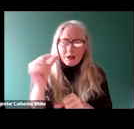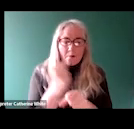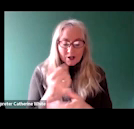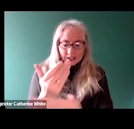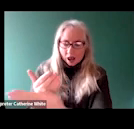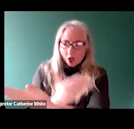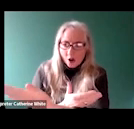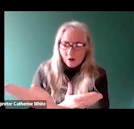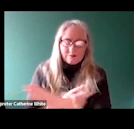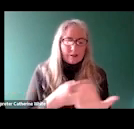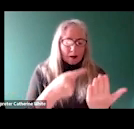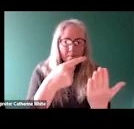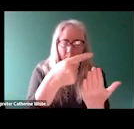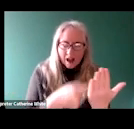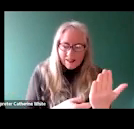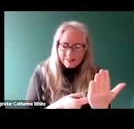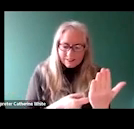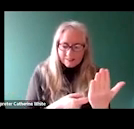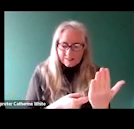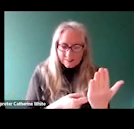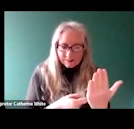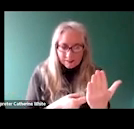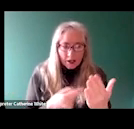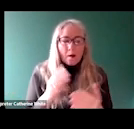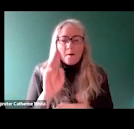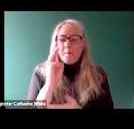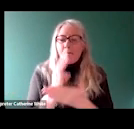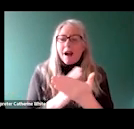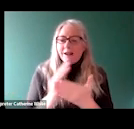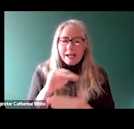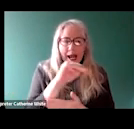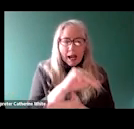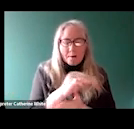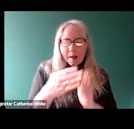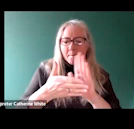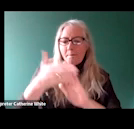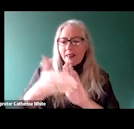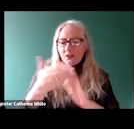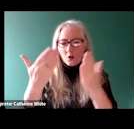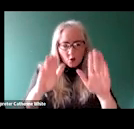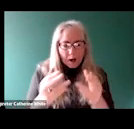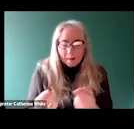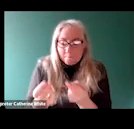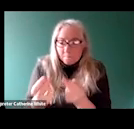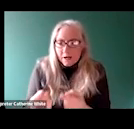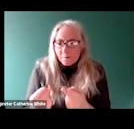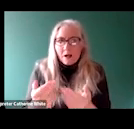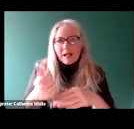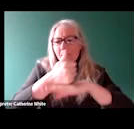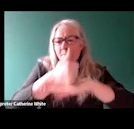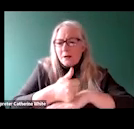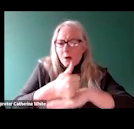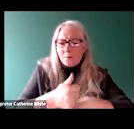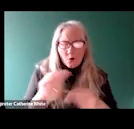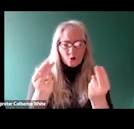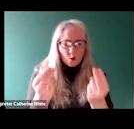and policy. Starting off with Part M of the building regulations, which set out minimum requirements. So